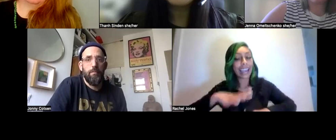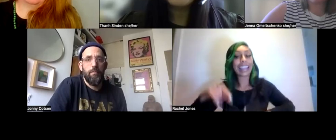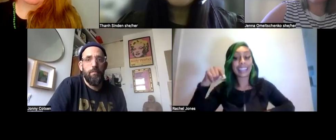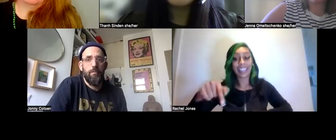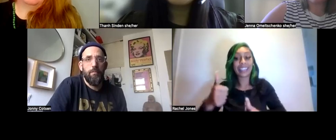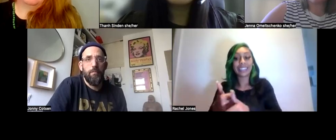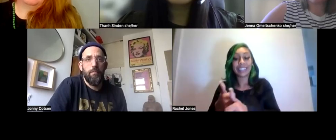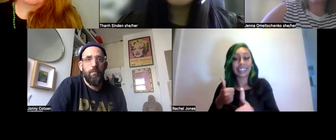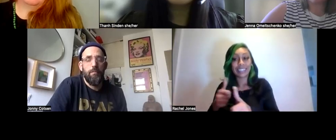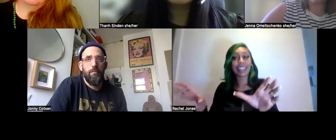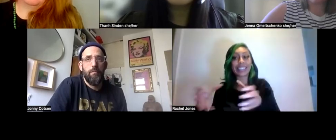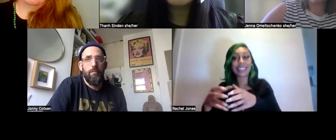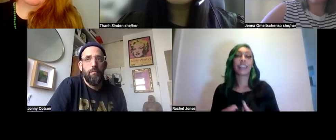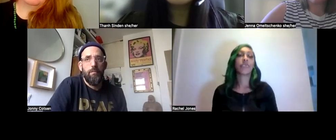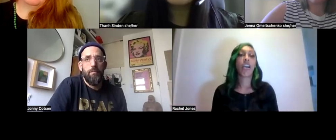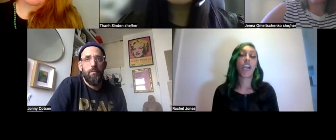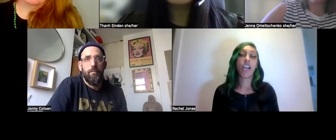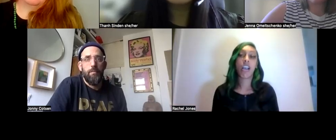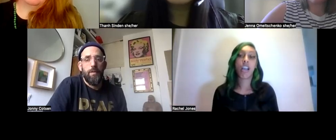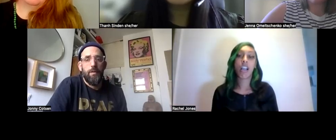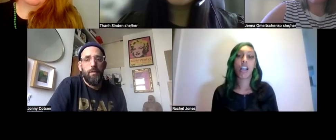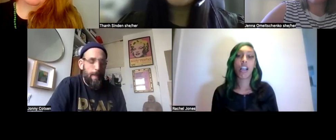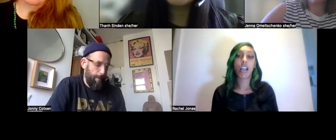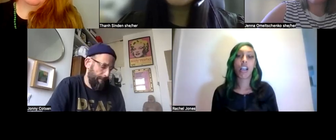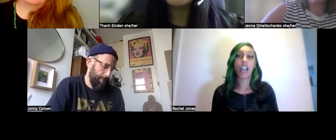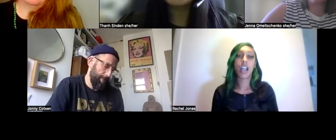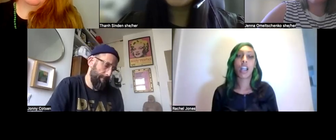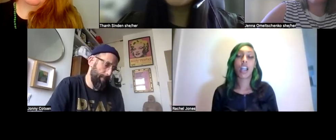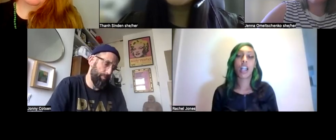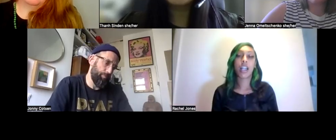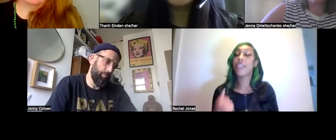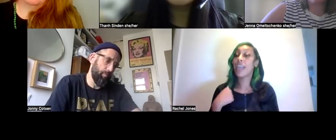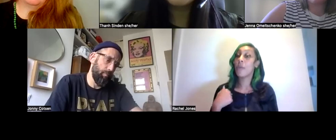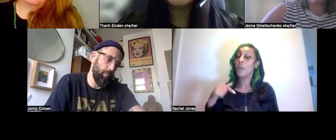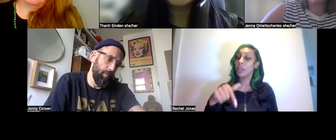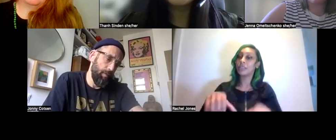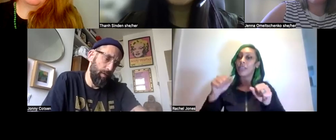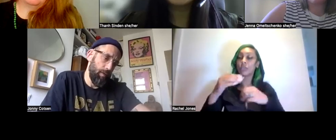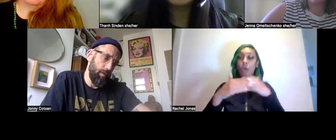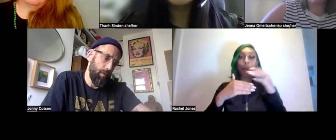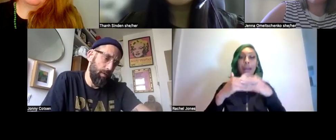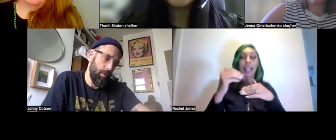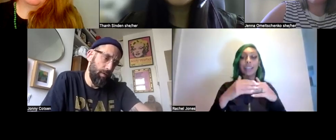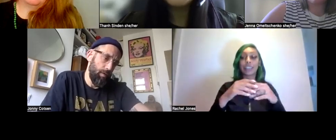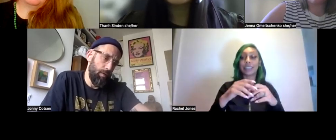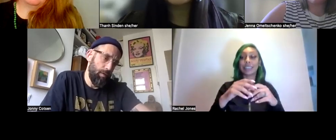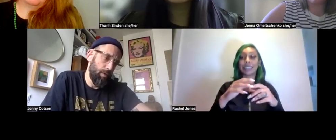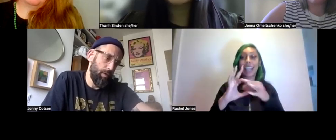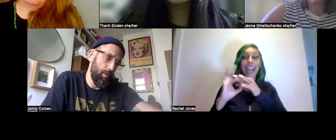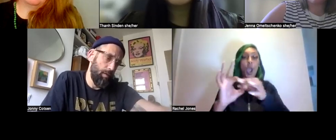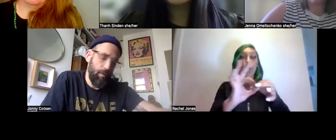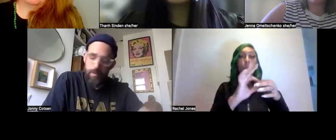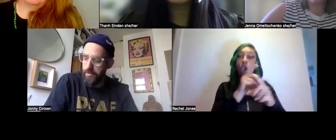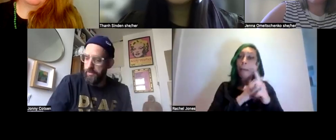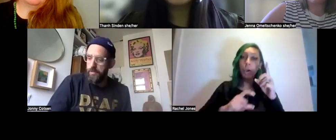sector. And that actually led to building a network in the community of people who just felt they were